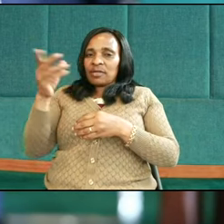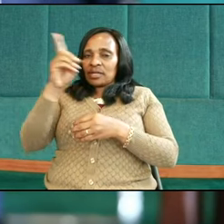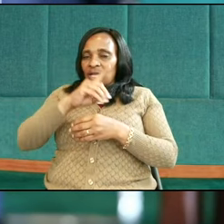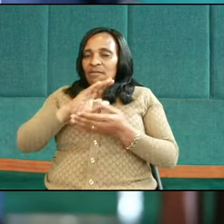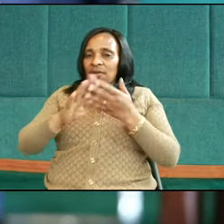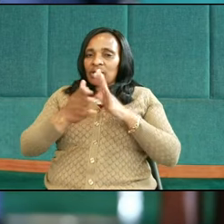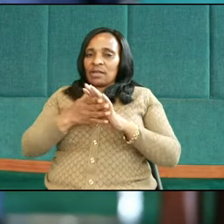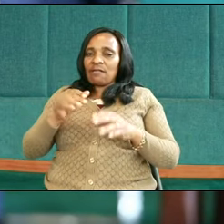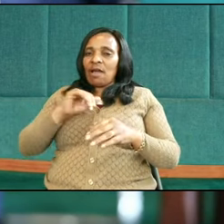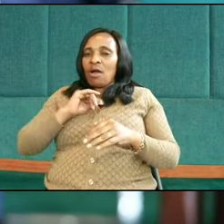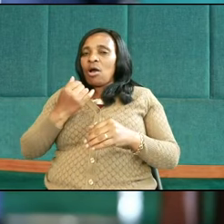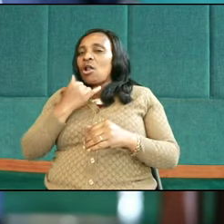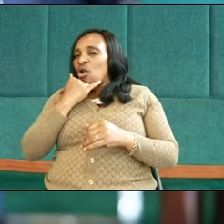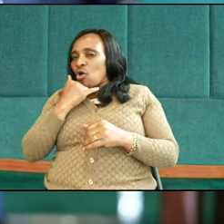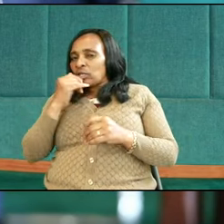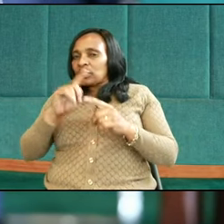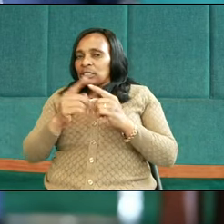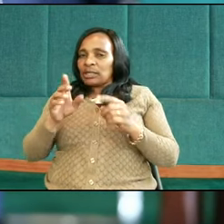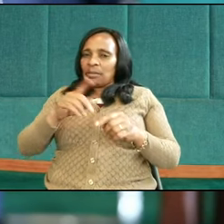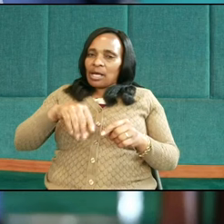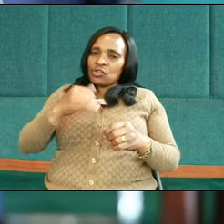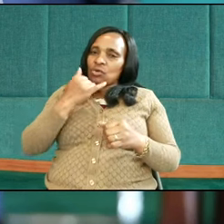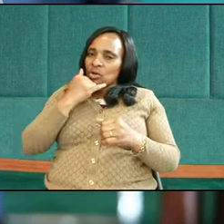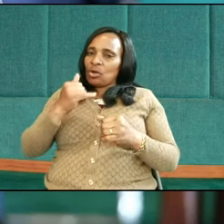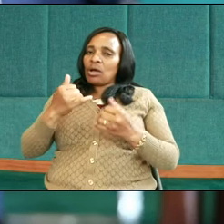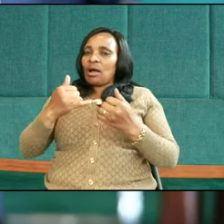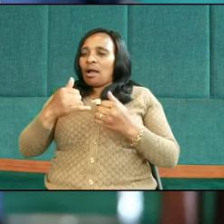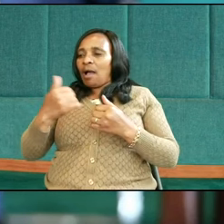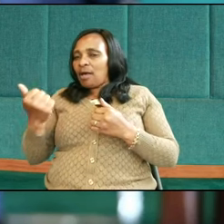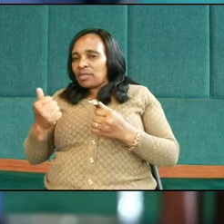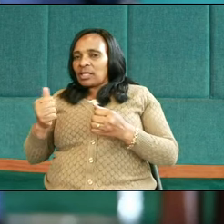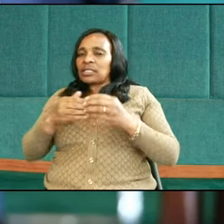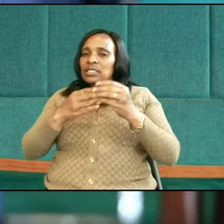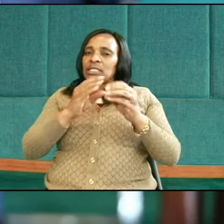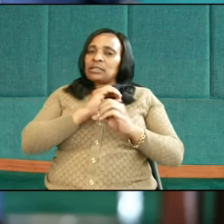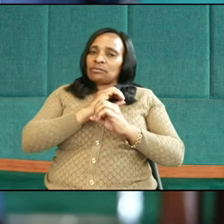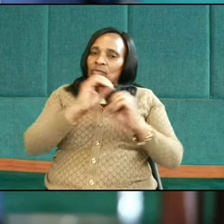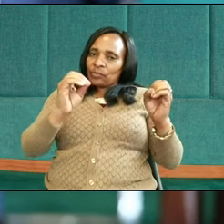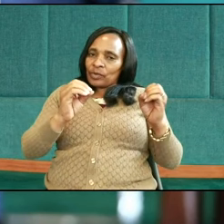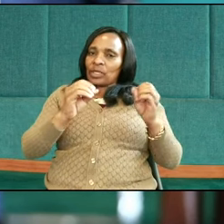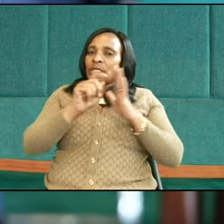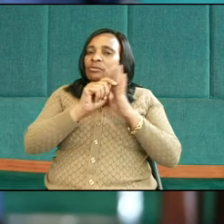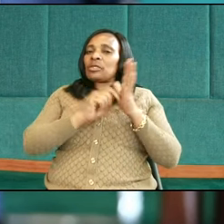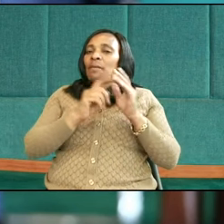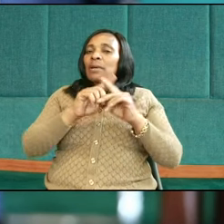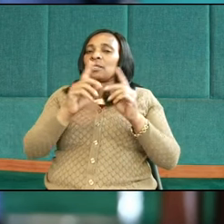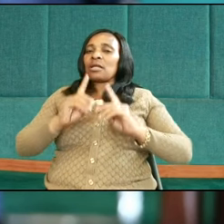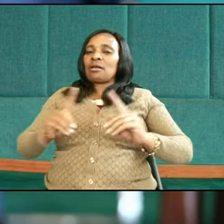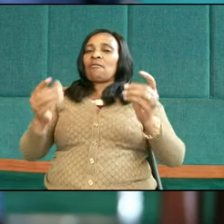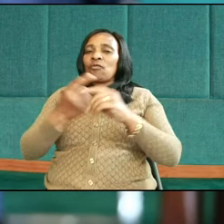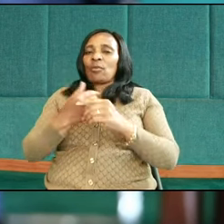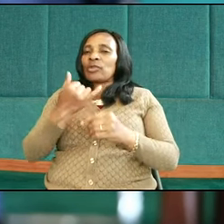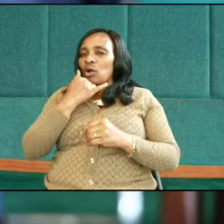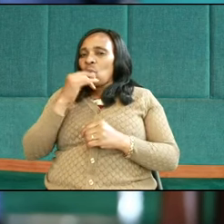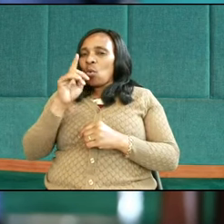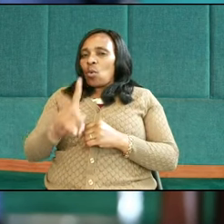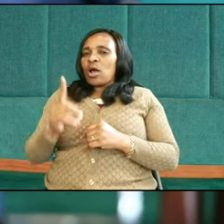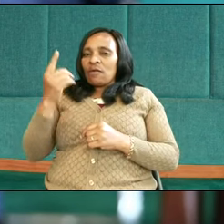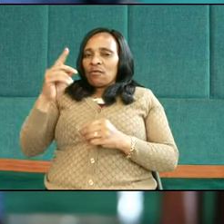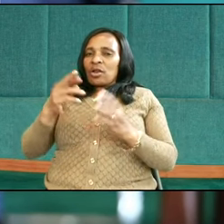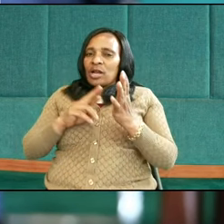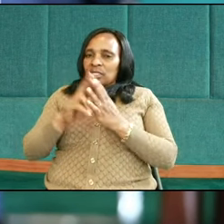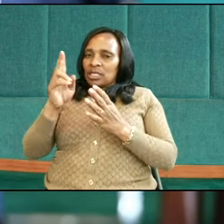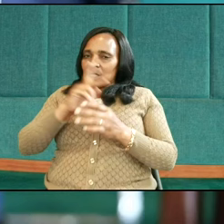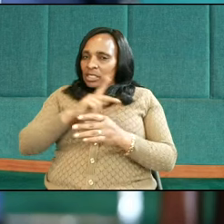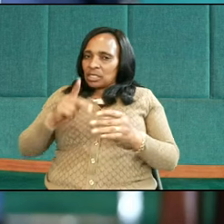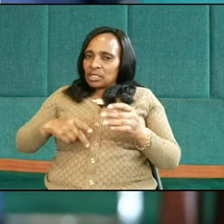debts, as we forgive our debtors. And to not lead us into temptation, but deliver us from evil, from the evil one. For yours is the